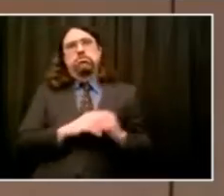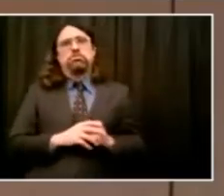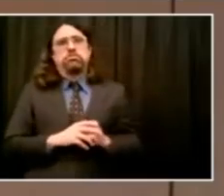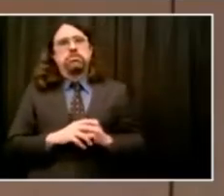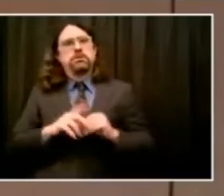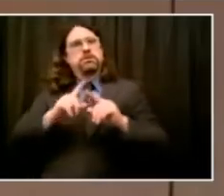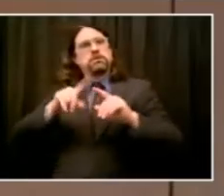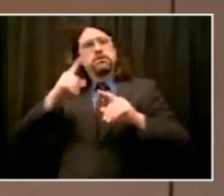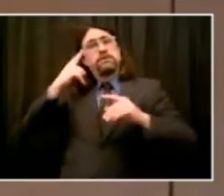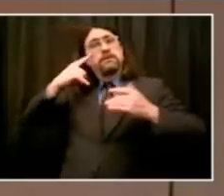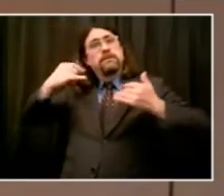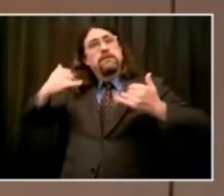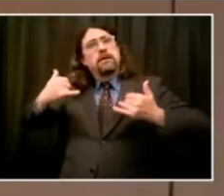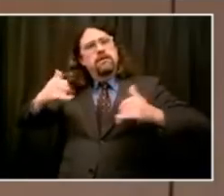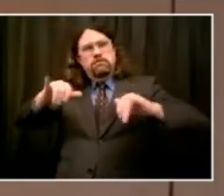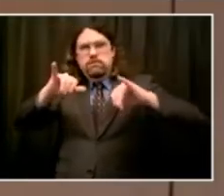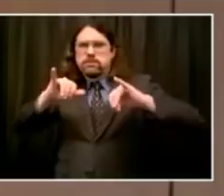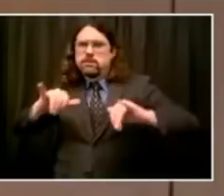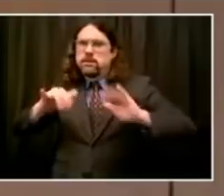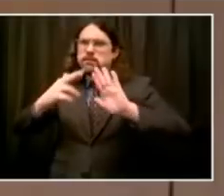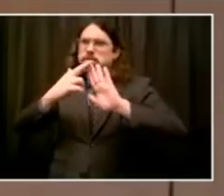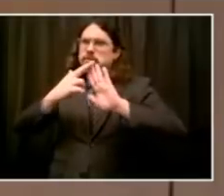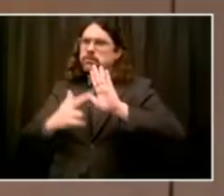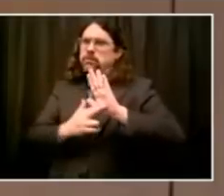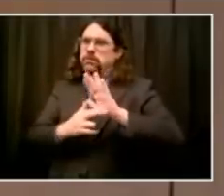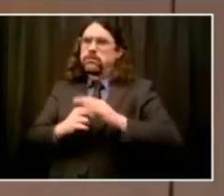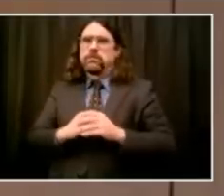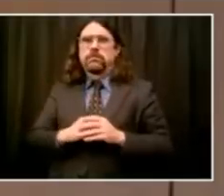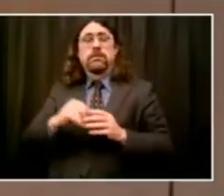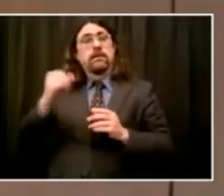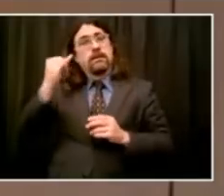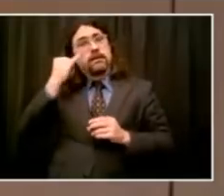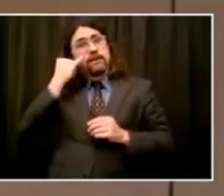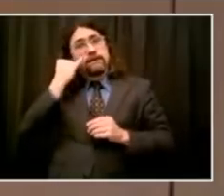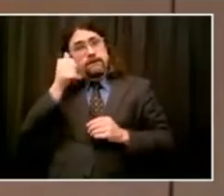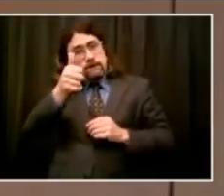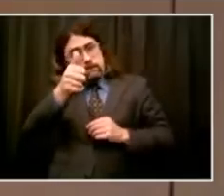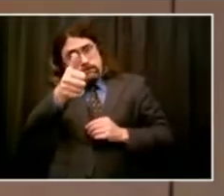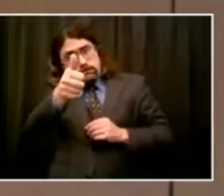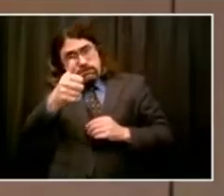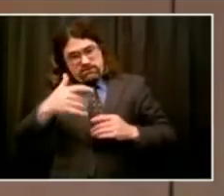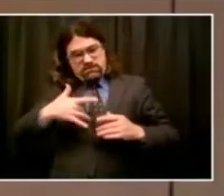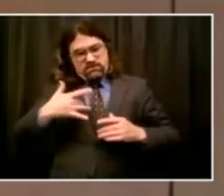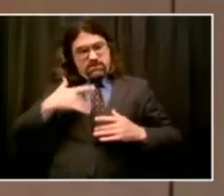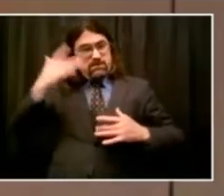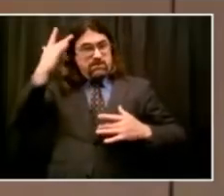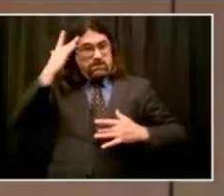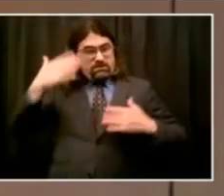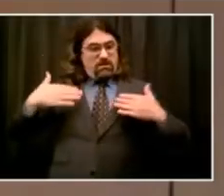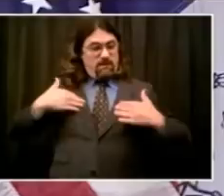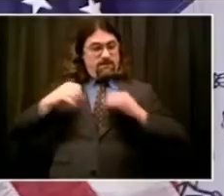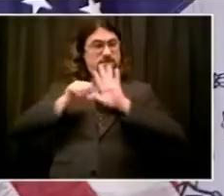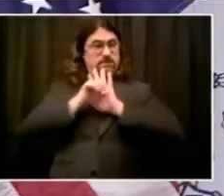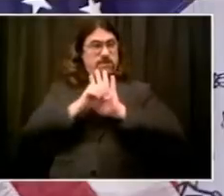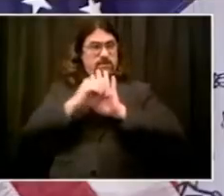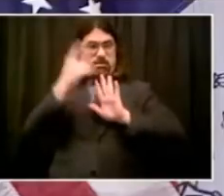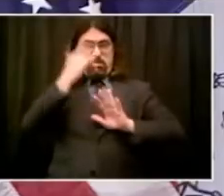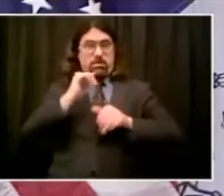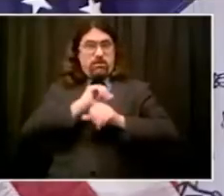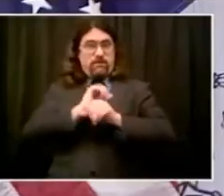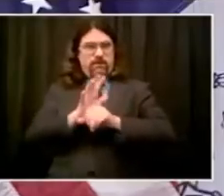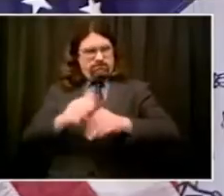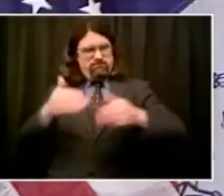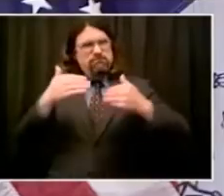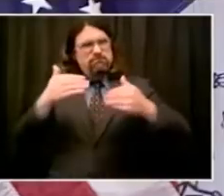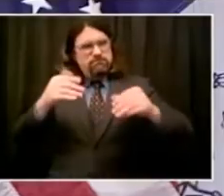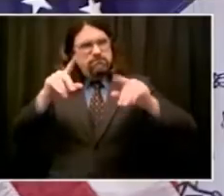especially adding currently children who may be symptomatic. Thank you. And on the second